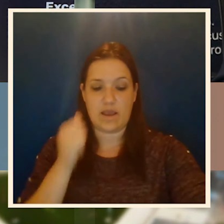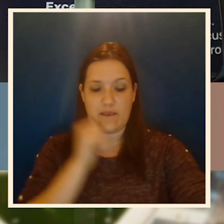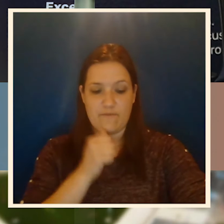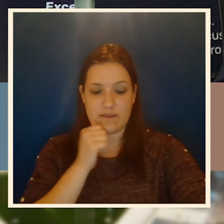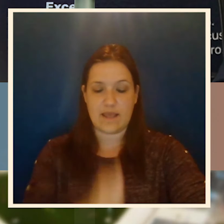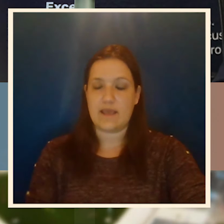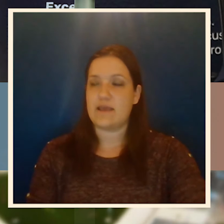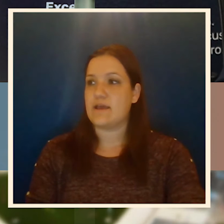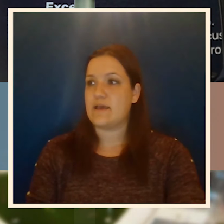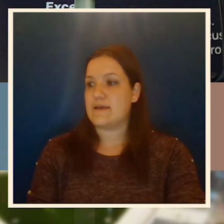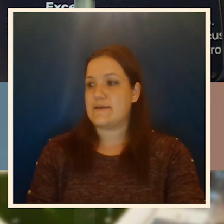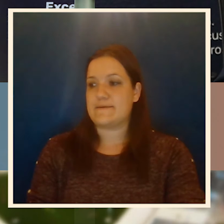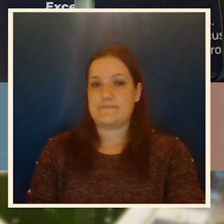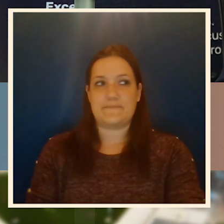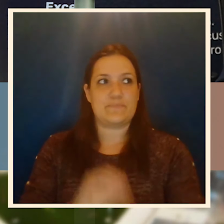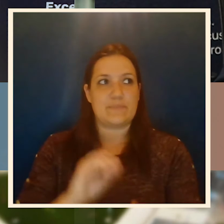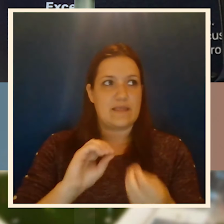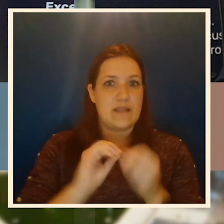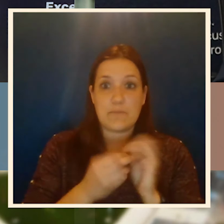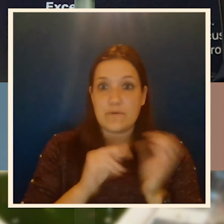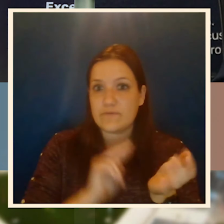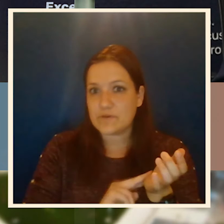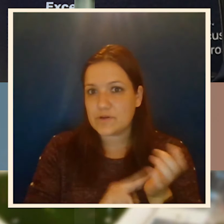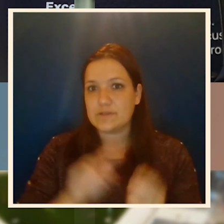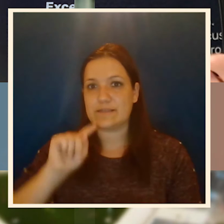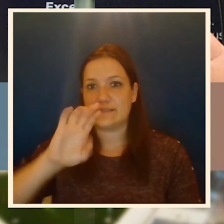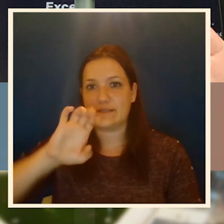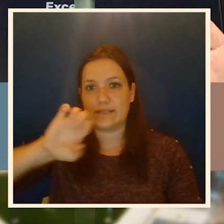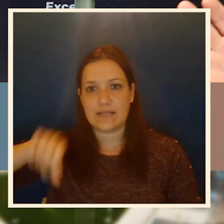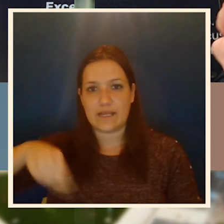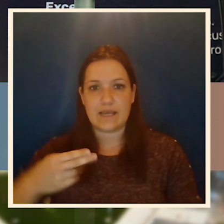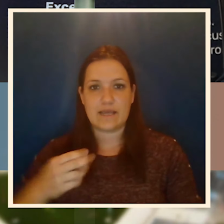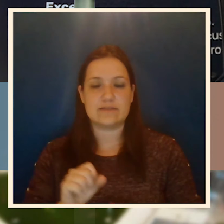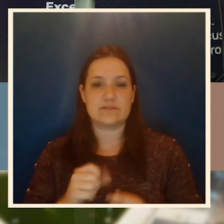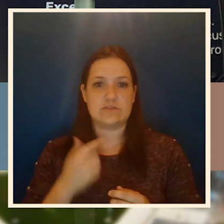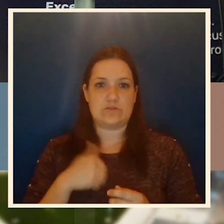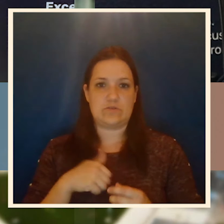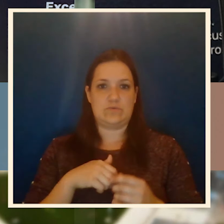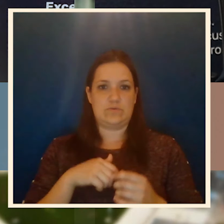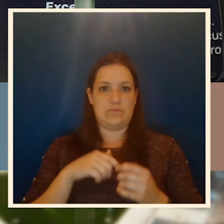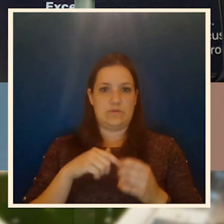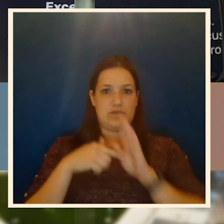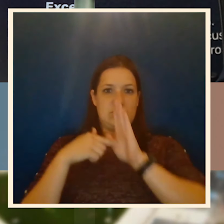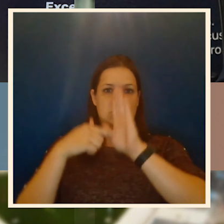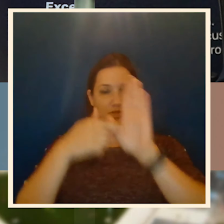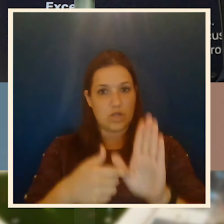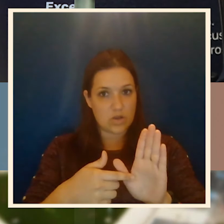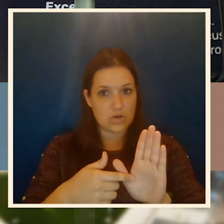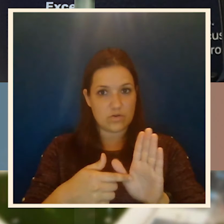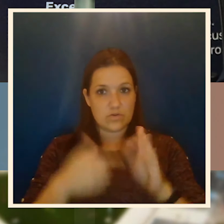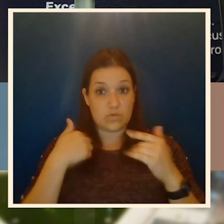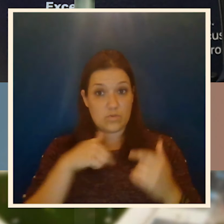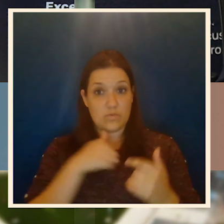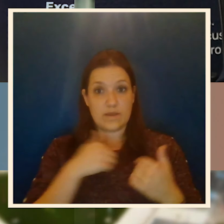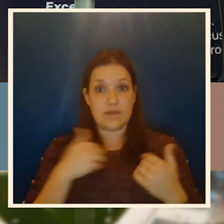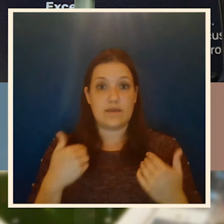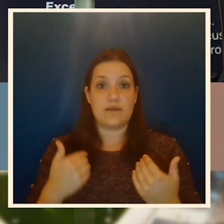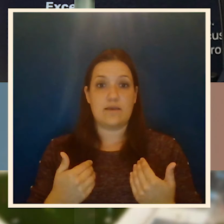and the number of nurses and techs, and so we demonstrated that we